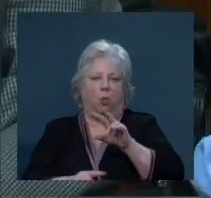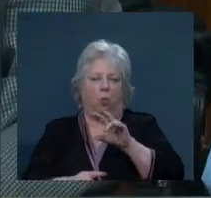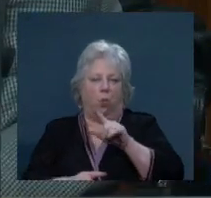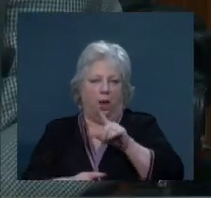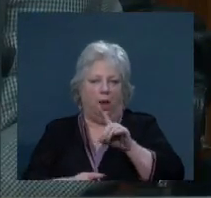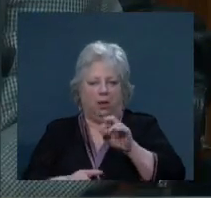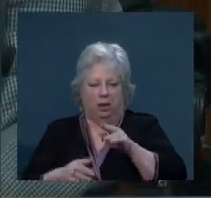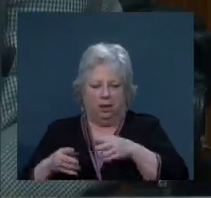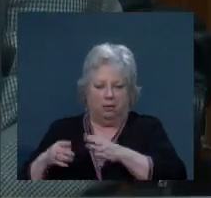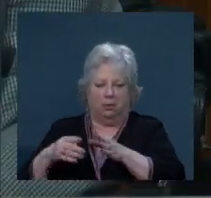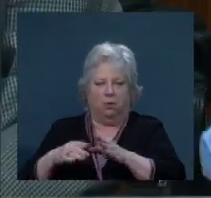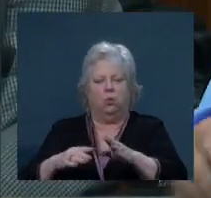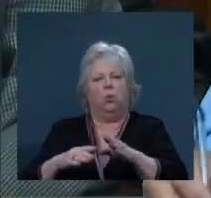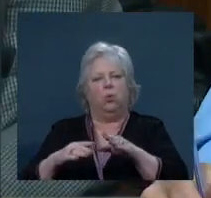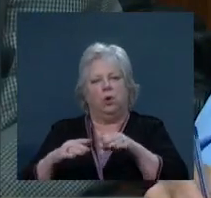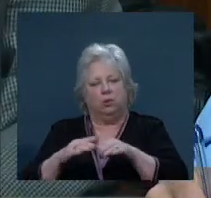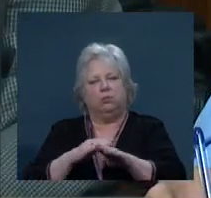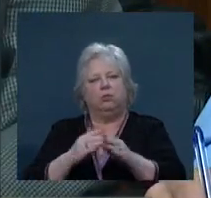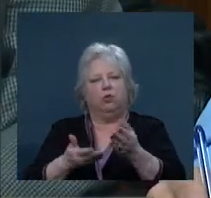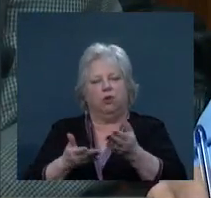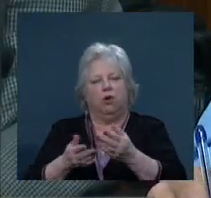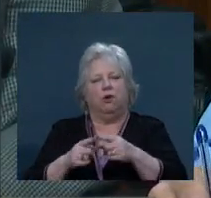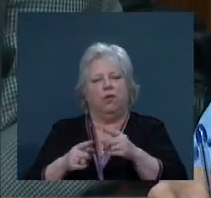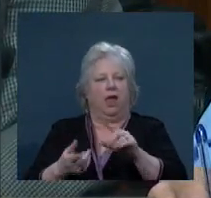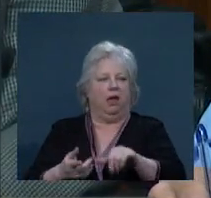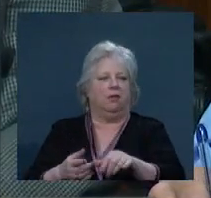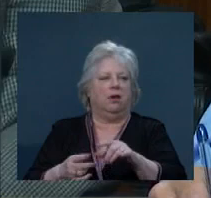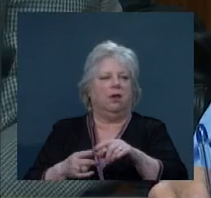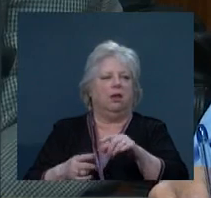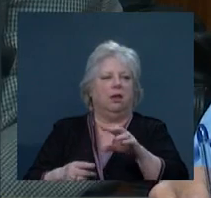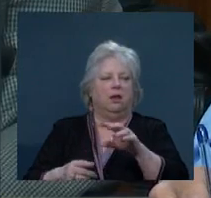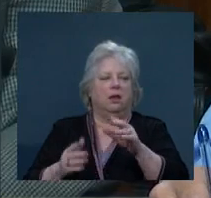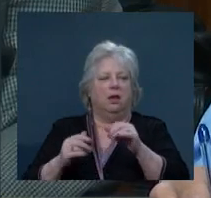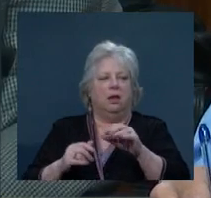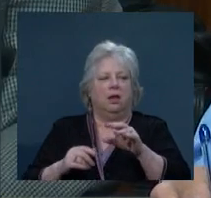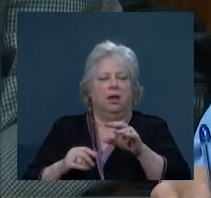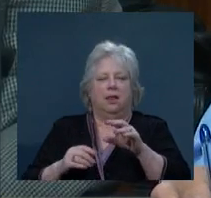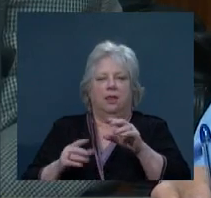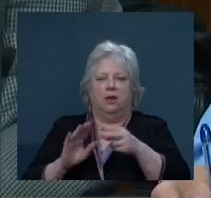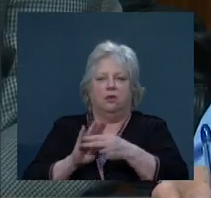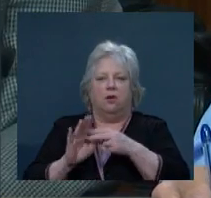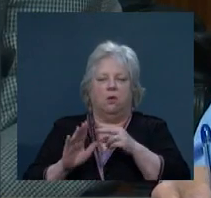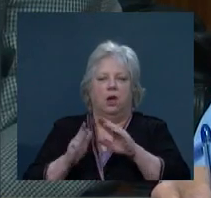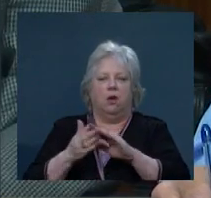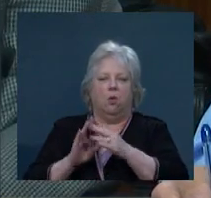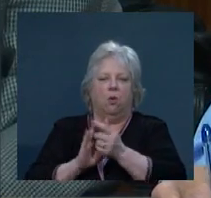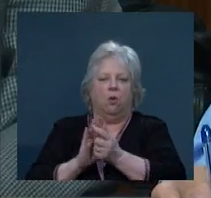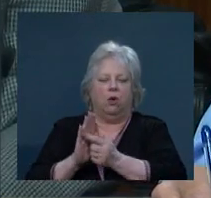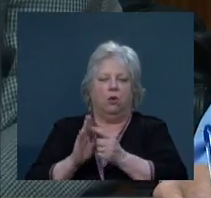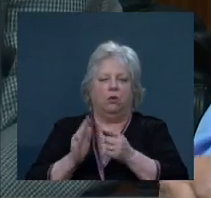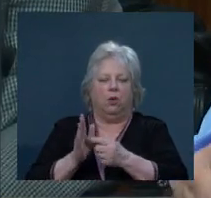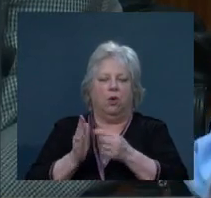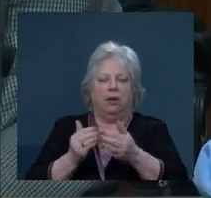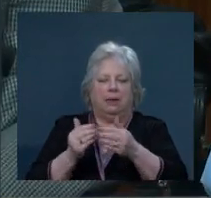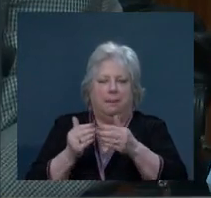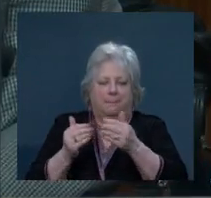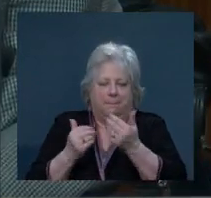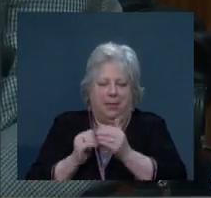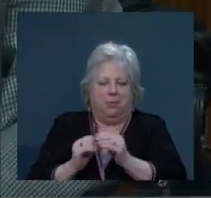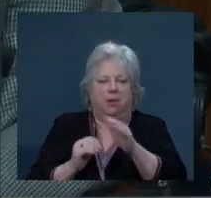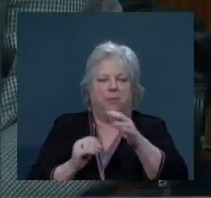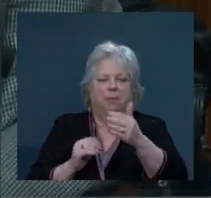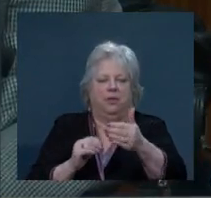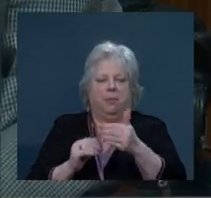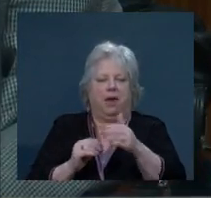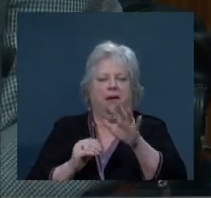serve the duplex structures. Section 36255D2 of the city zoning ordinance requires a minimum side setback of 5 feet for